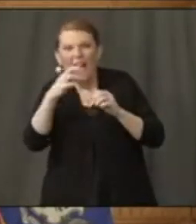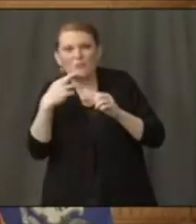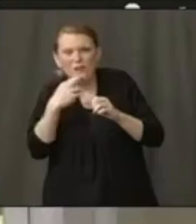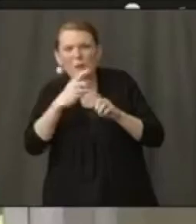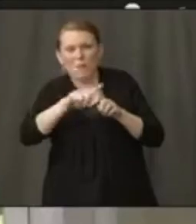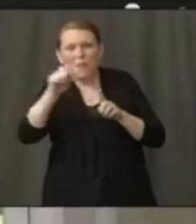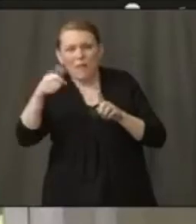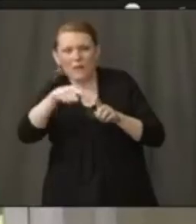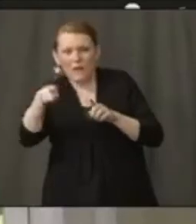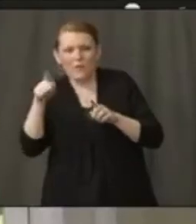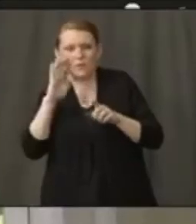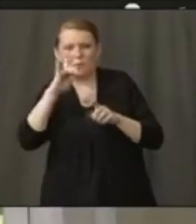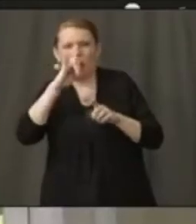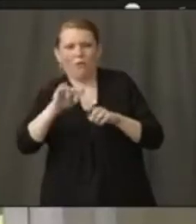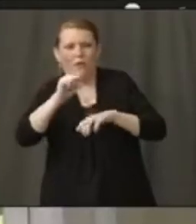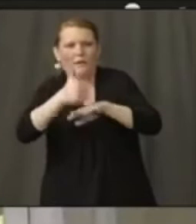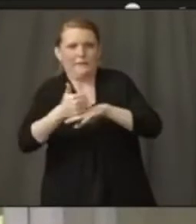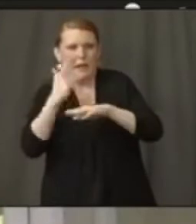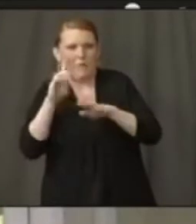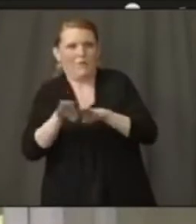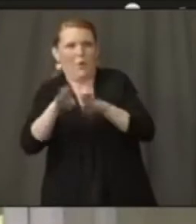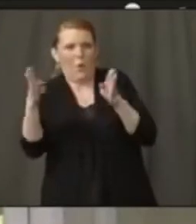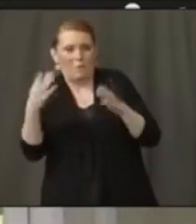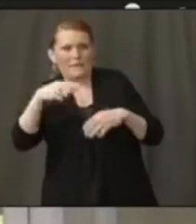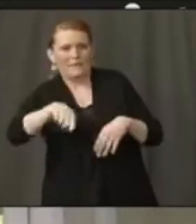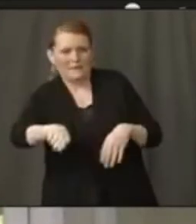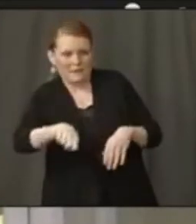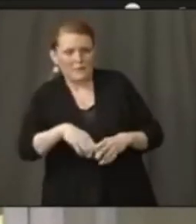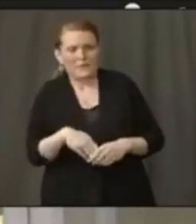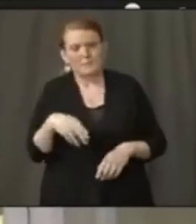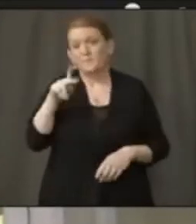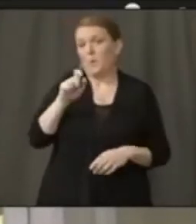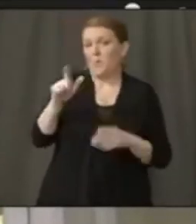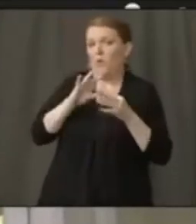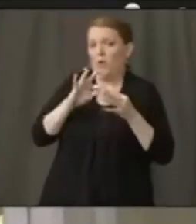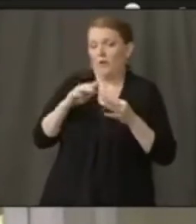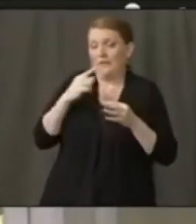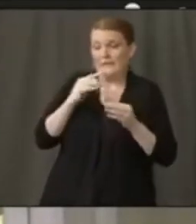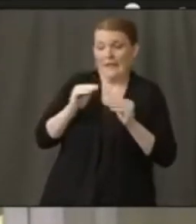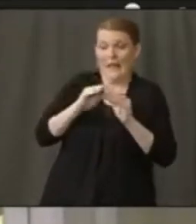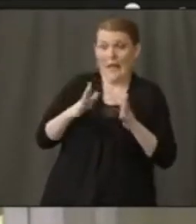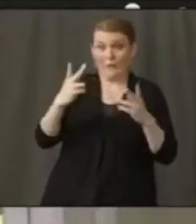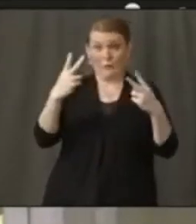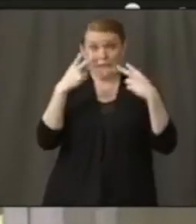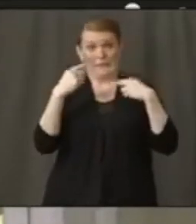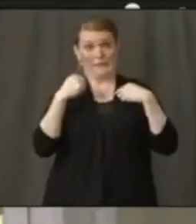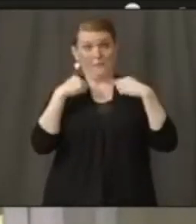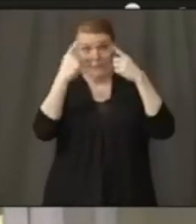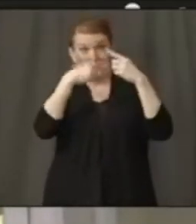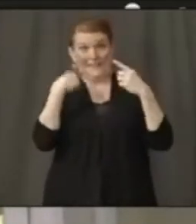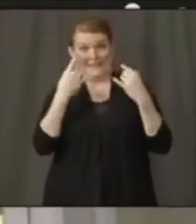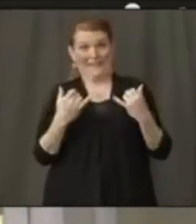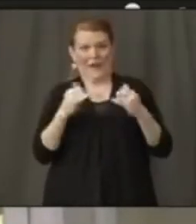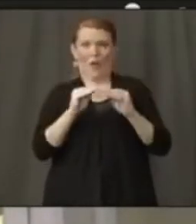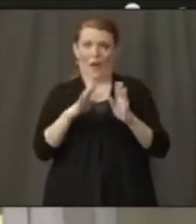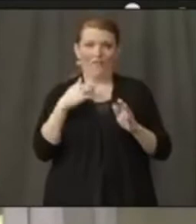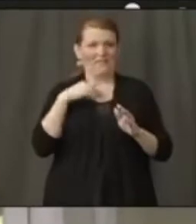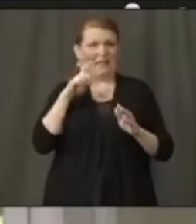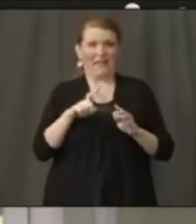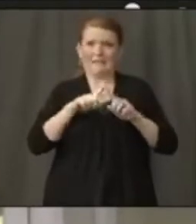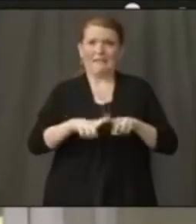you very much for all that you're doing and your team during this unprecedented time in our state's